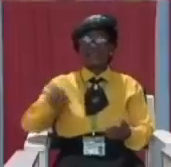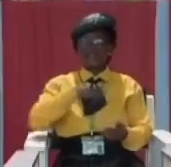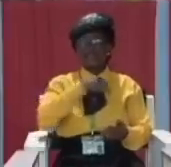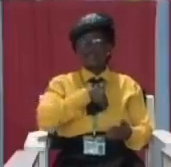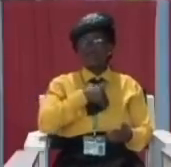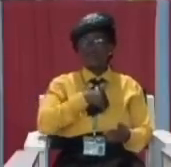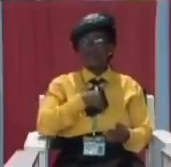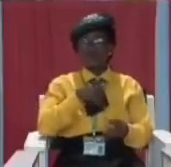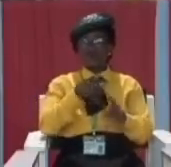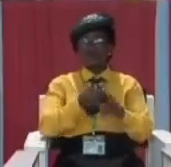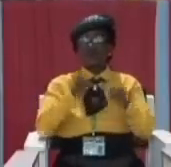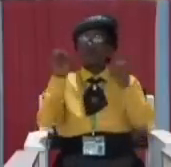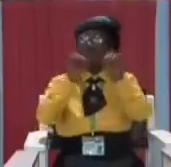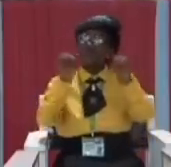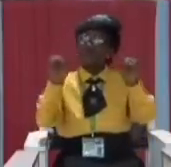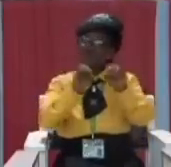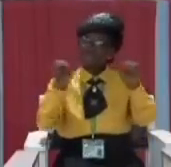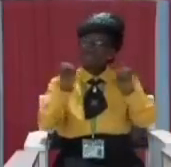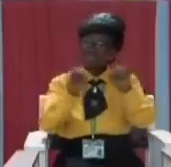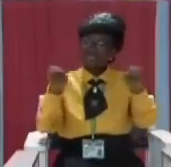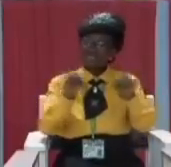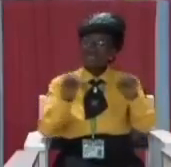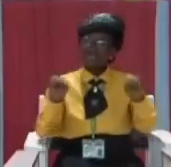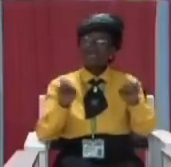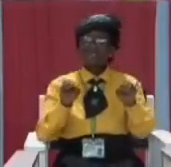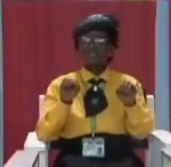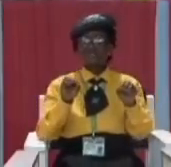From nothing